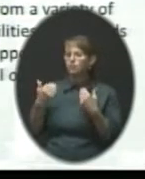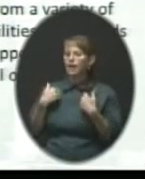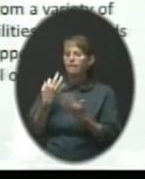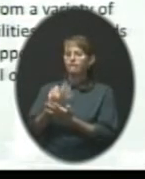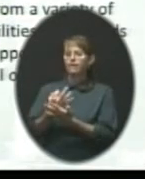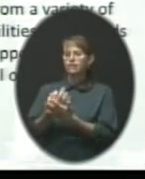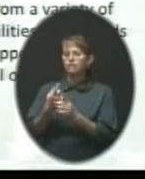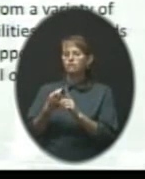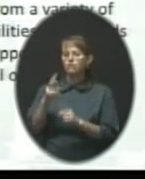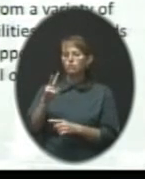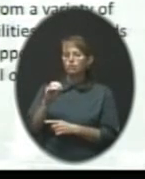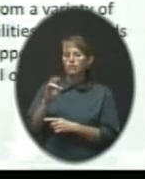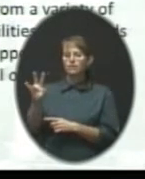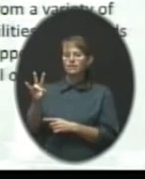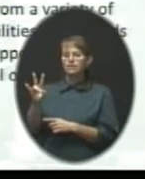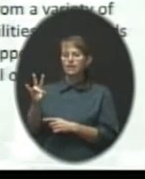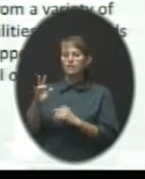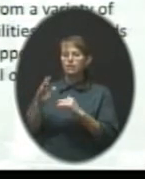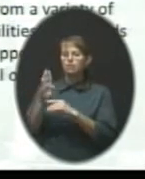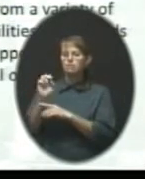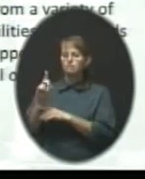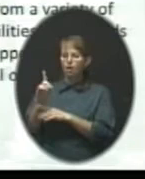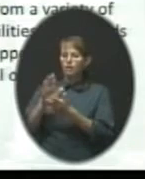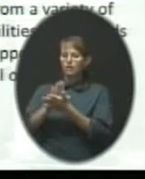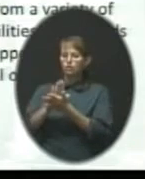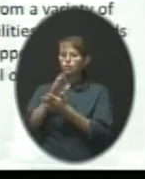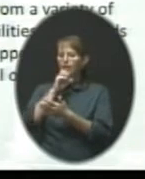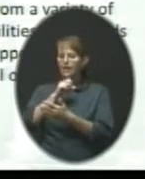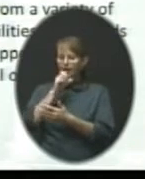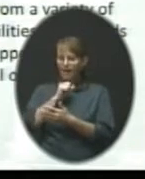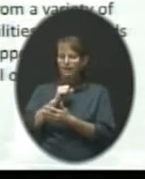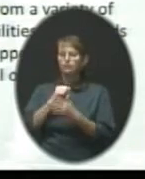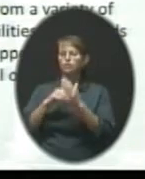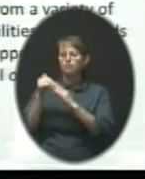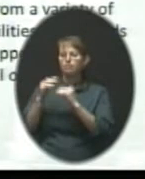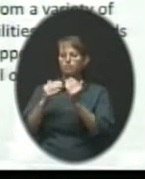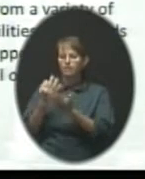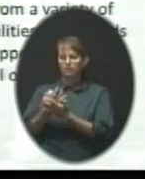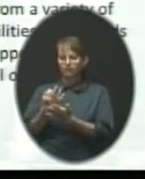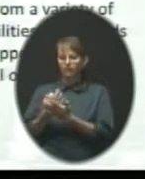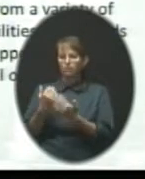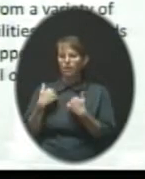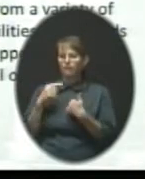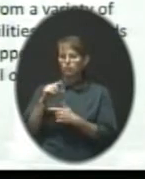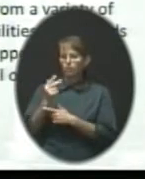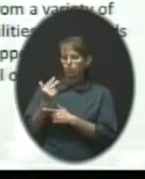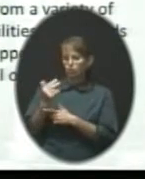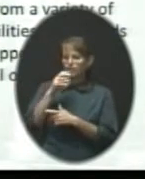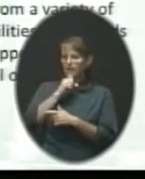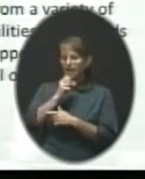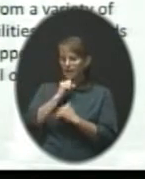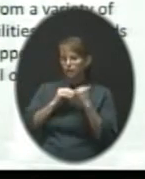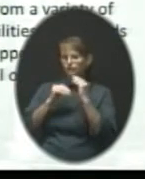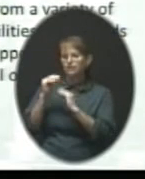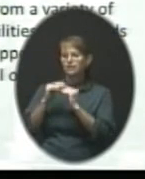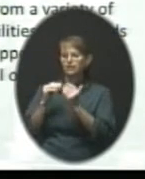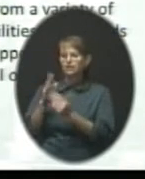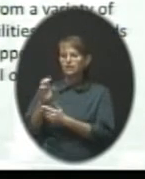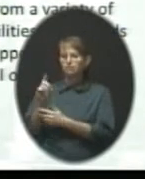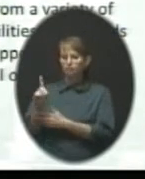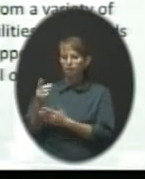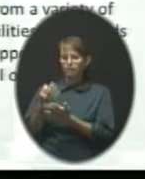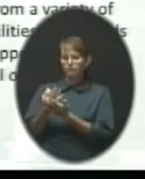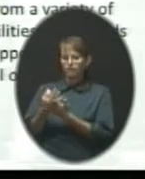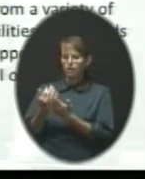age facilities. We have 2013 bond funds in age facilities. We have a potential sale of North Lindenwood, which